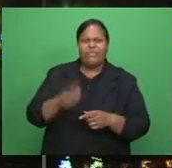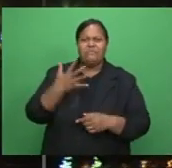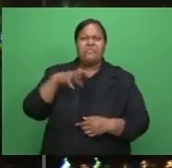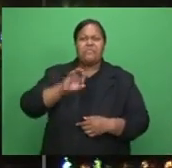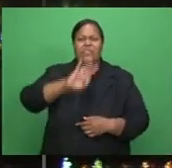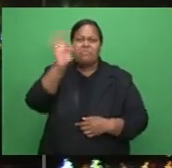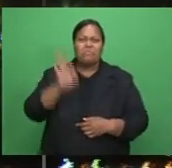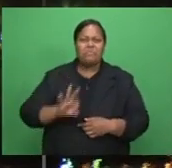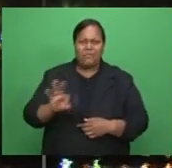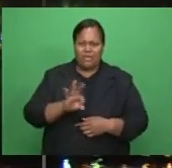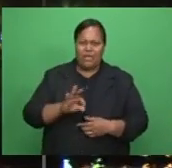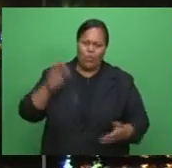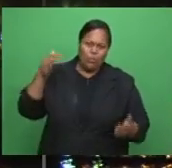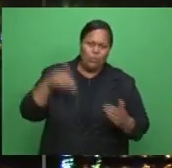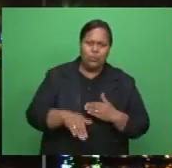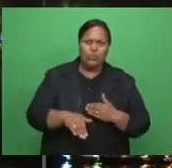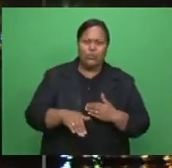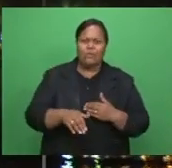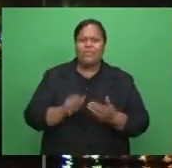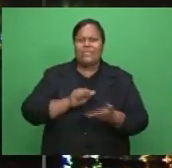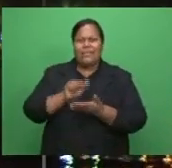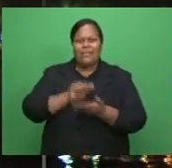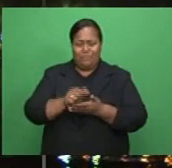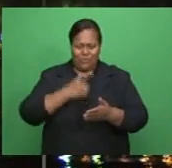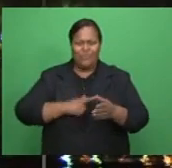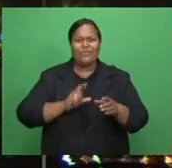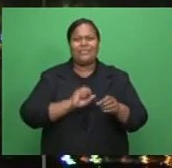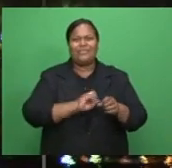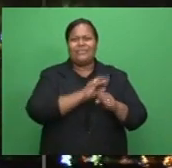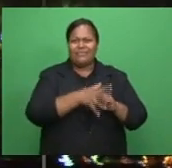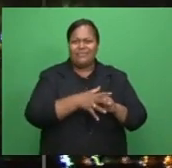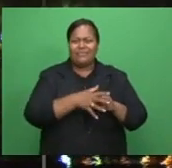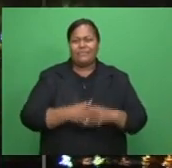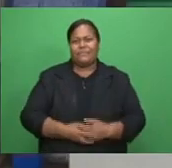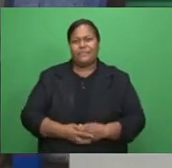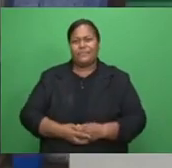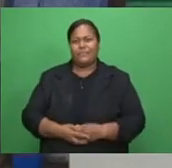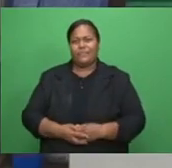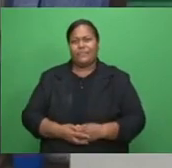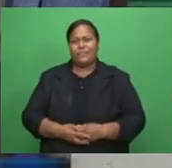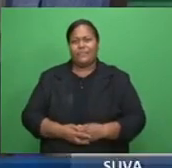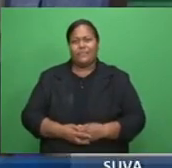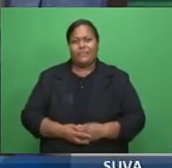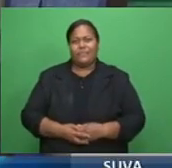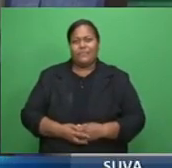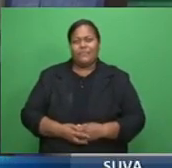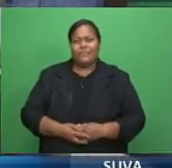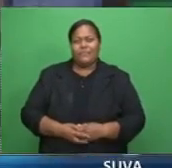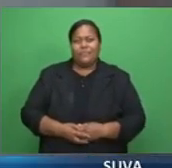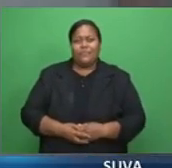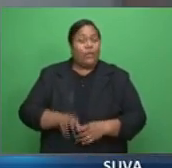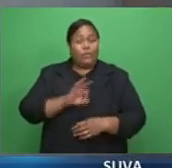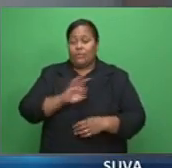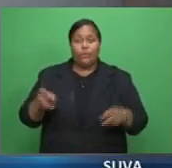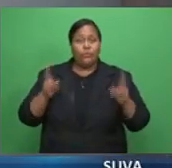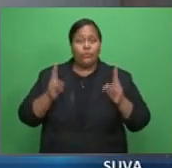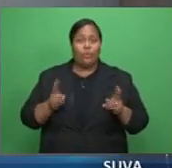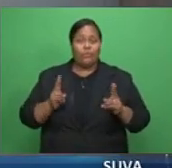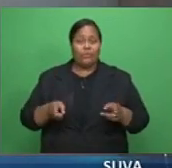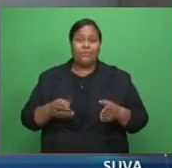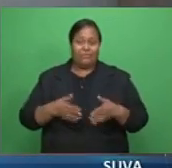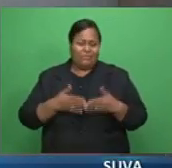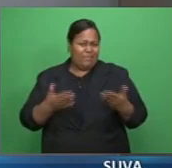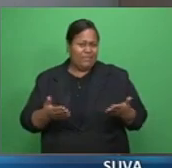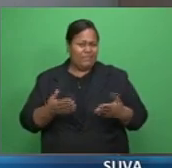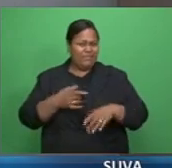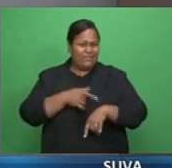sales due to the impacts of the COVID-19. Sainani Boiler reports. It's not normal times for the Colours Fish and